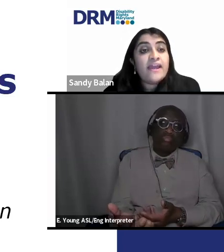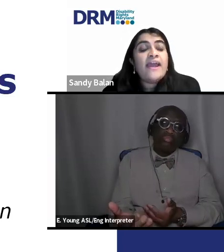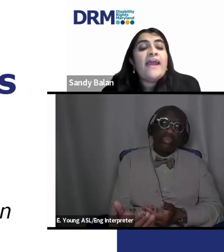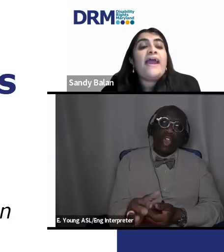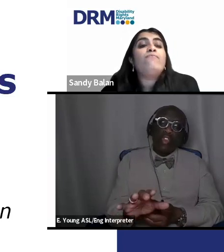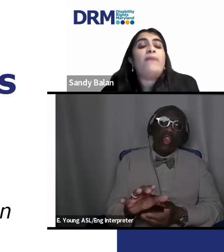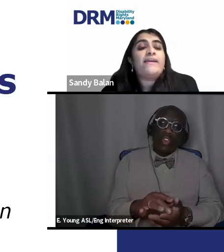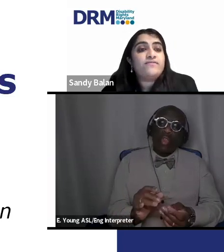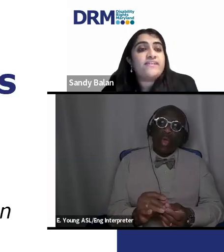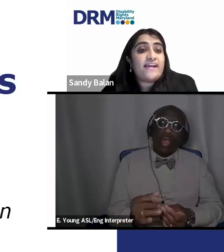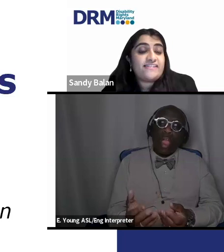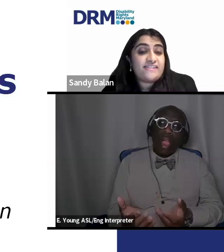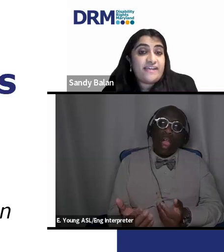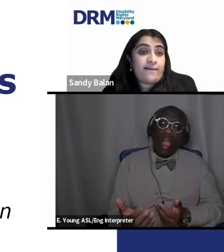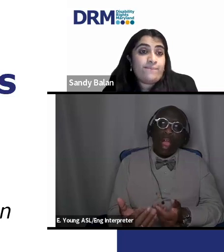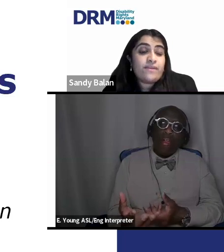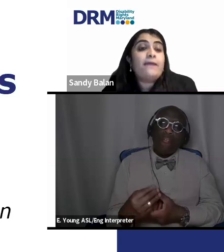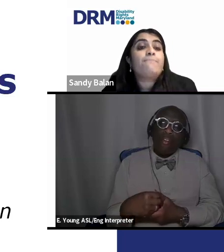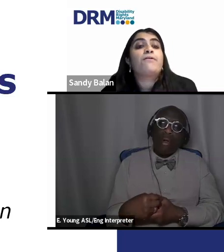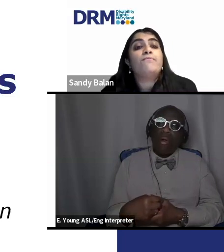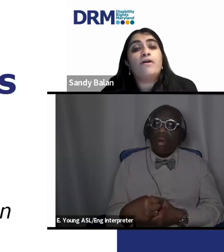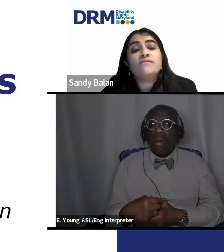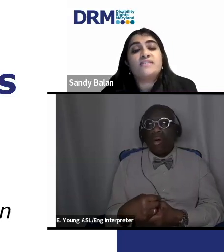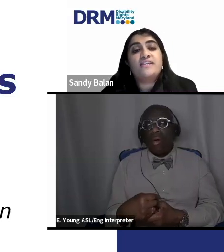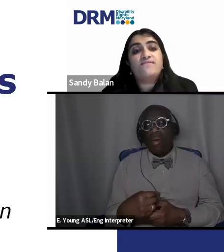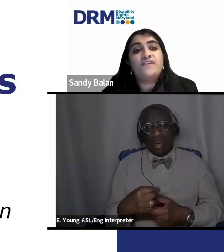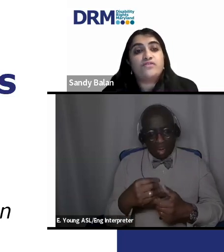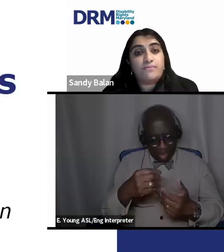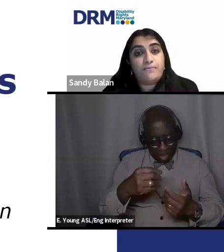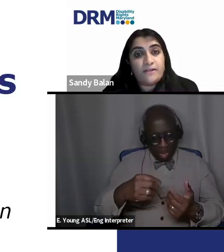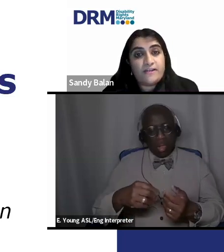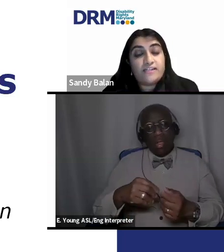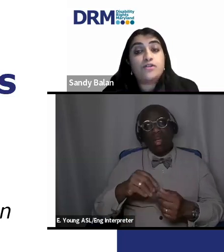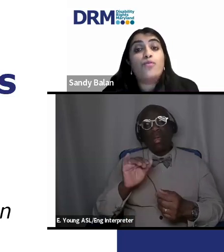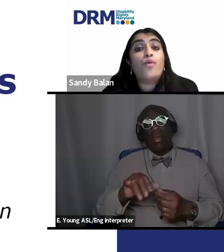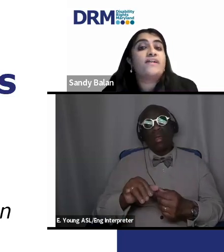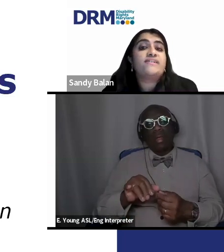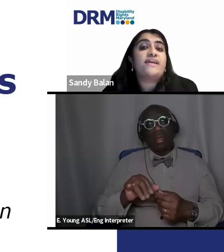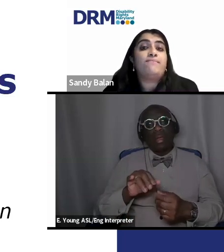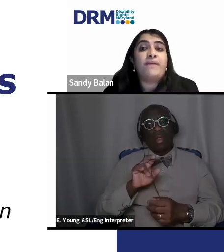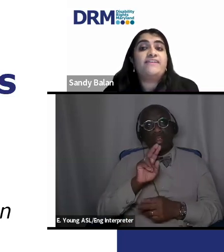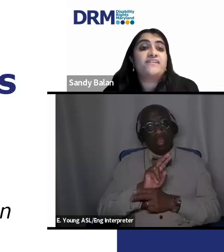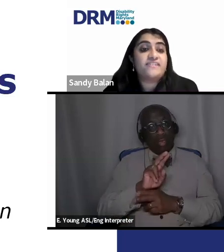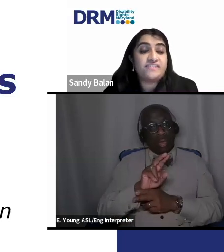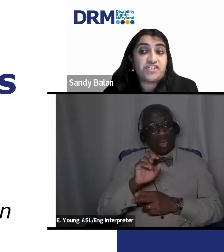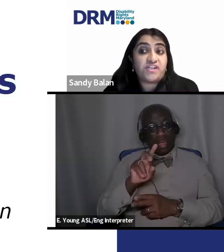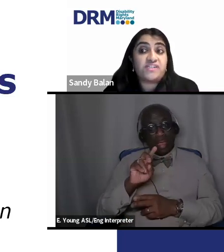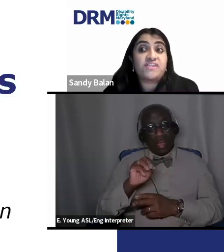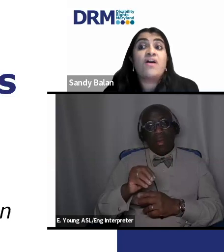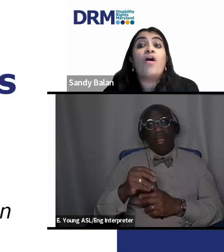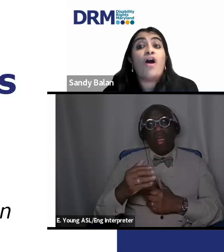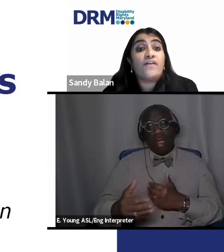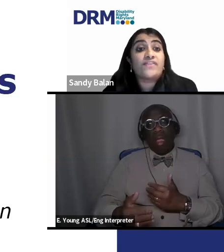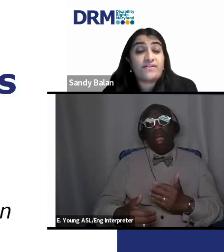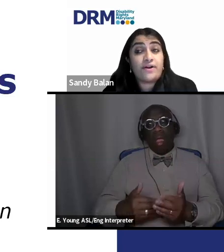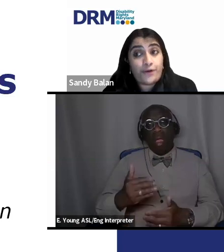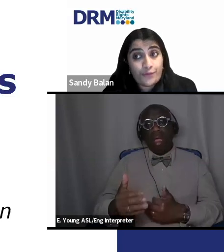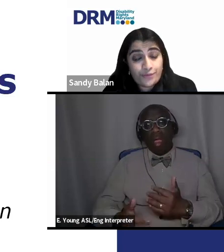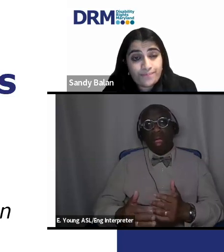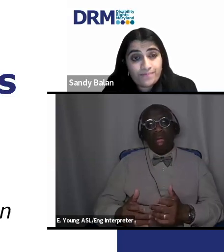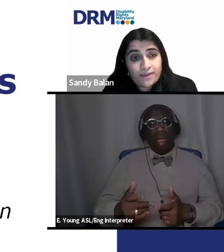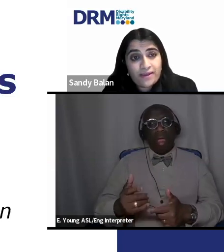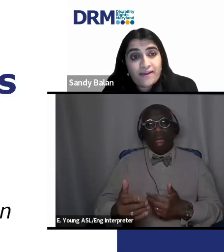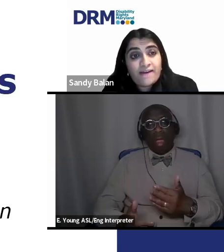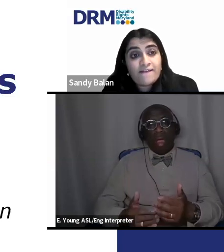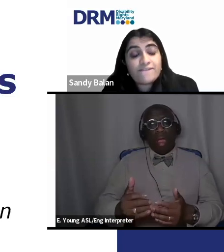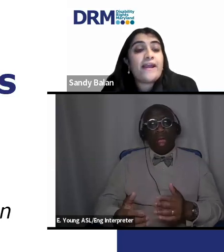process. And by using SDM, it promotes the individual's ability to one day make the decisions on their